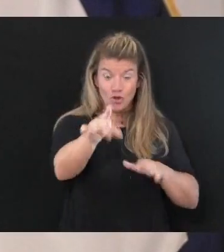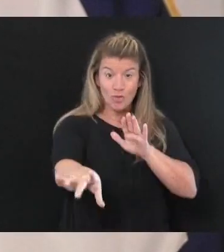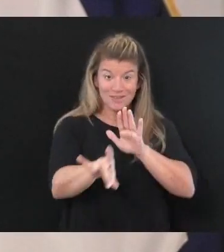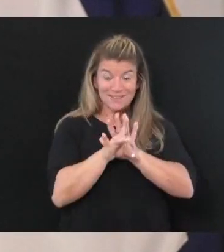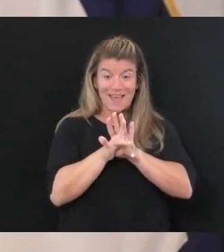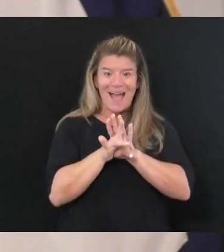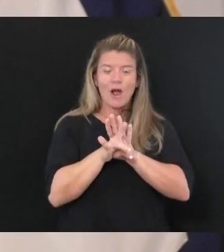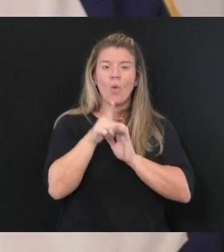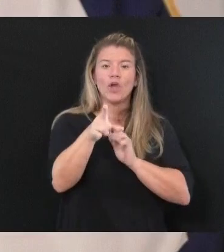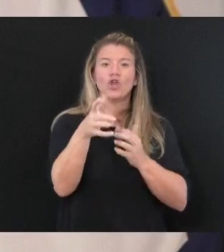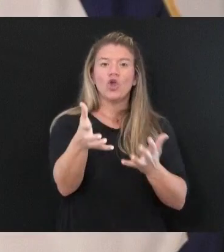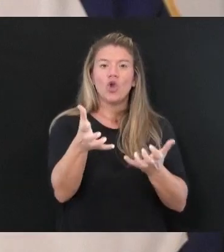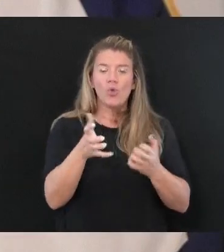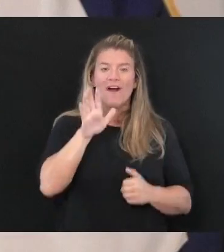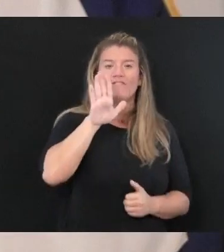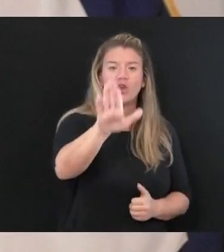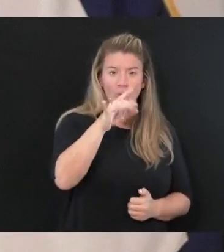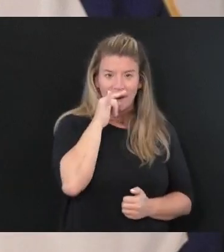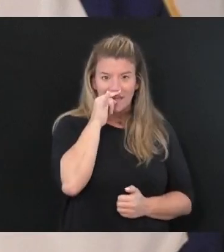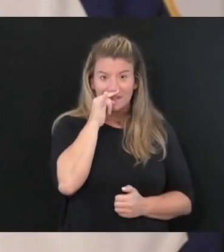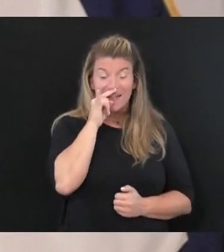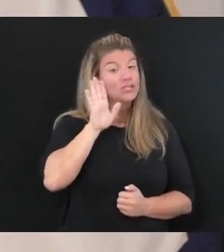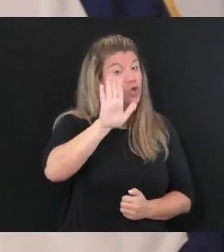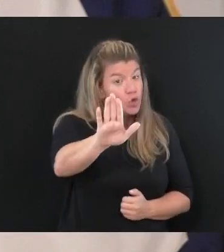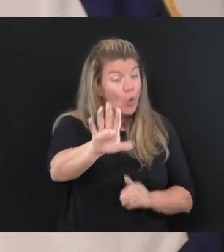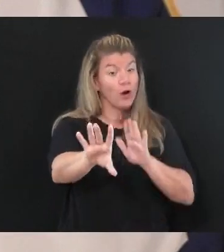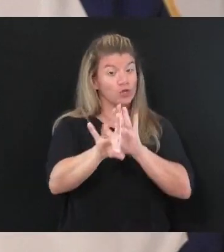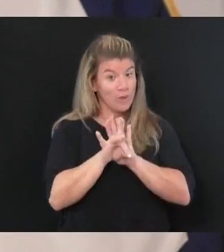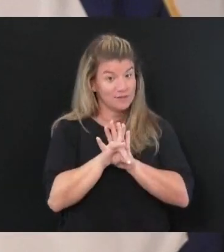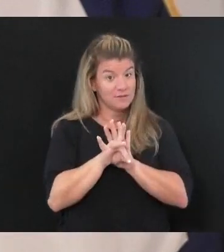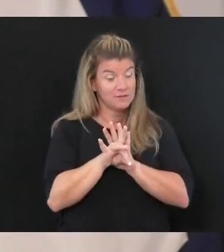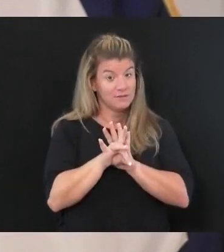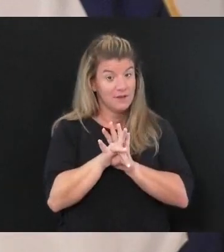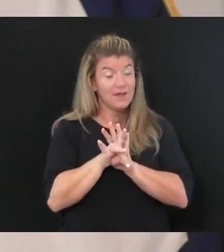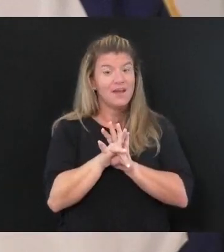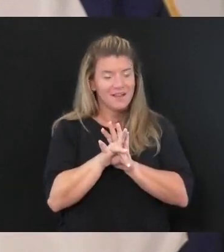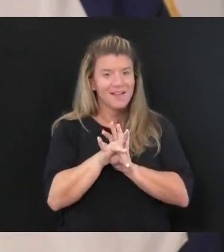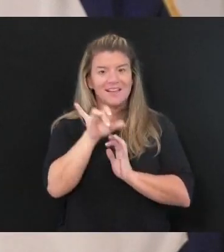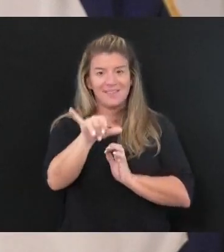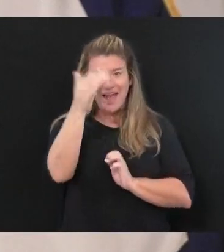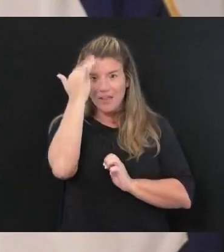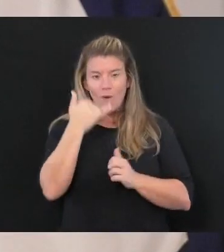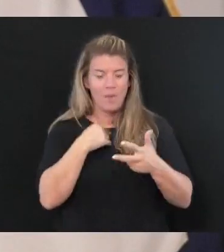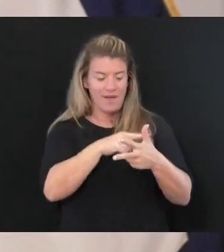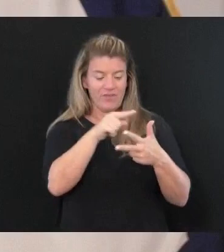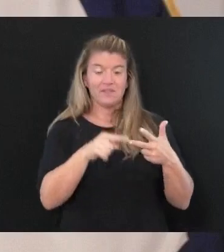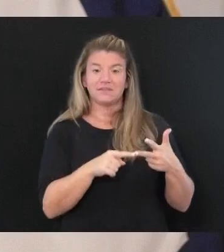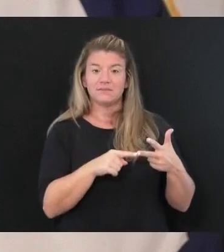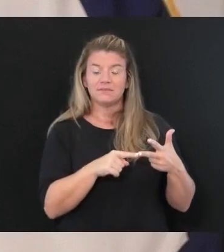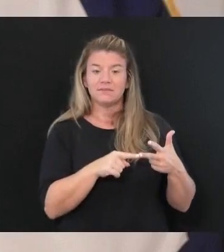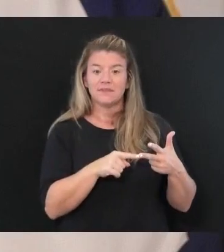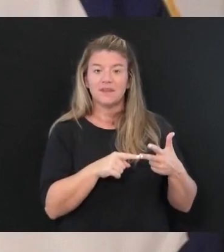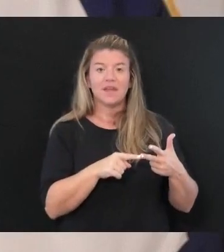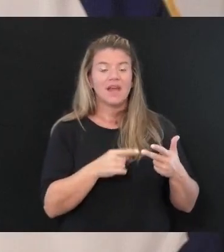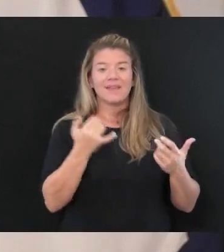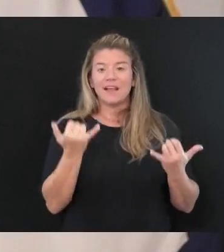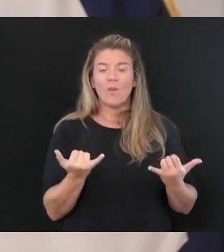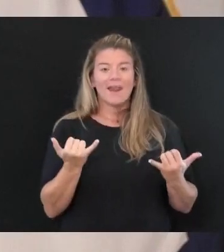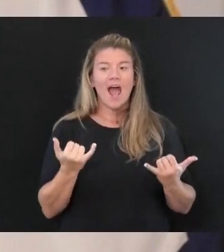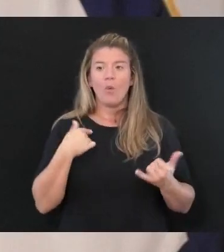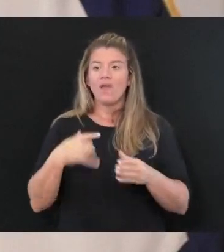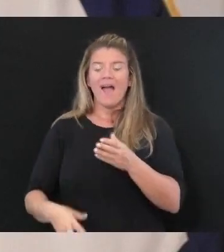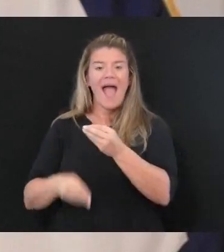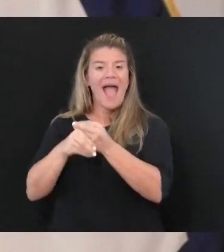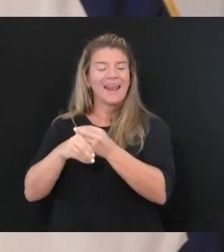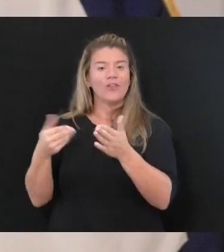be educated is your choice. And that's why we have the 1,000 points of light, the wireless stuff that's all going